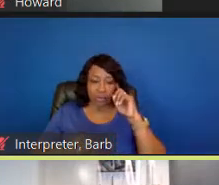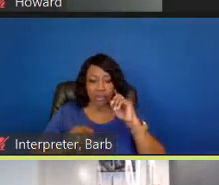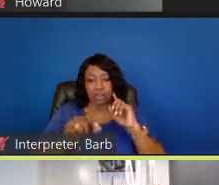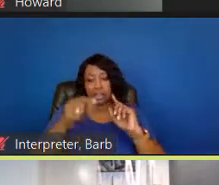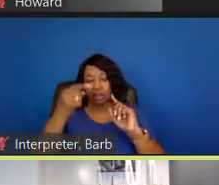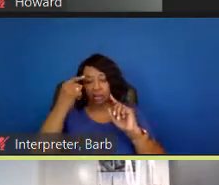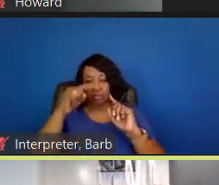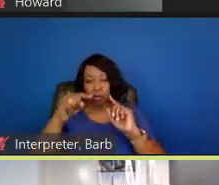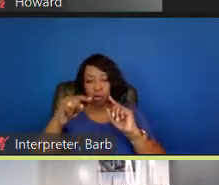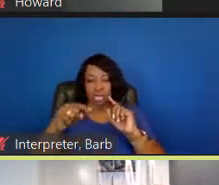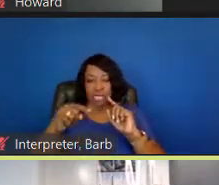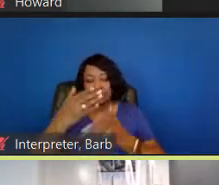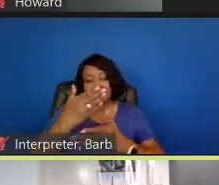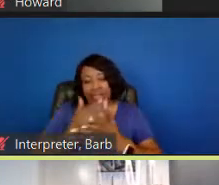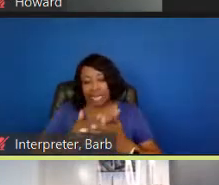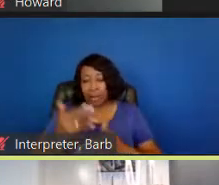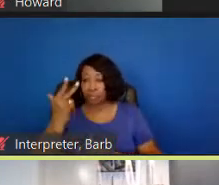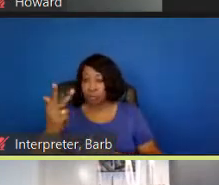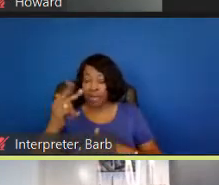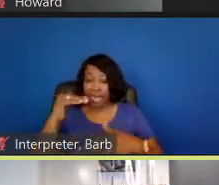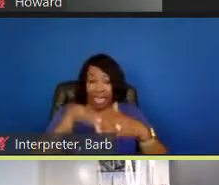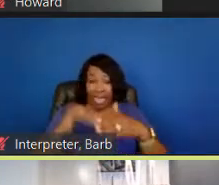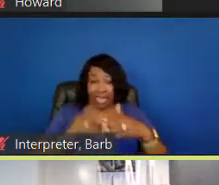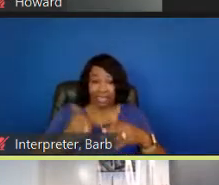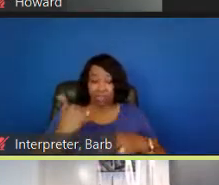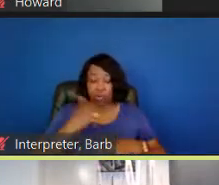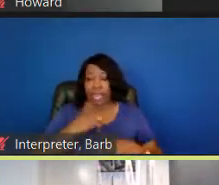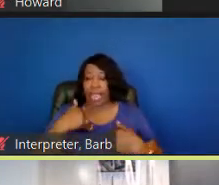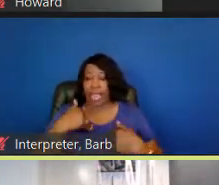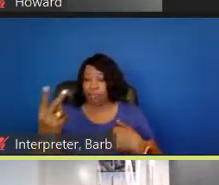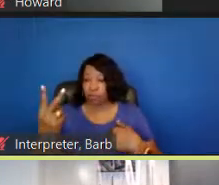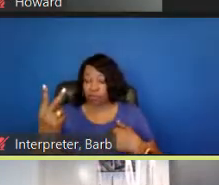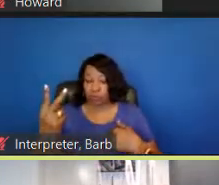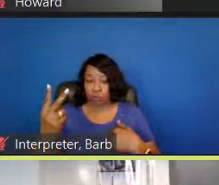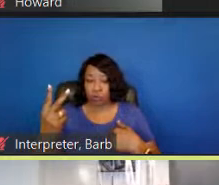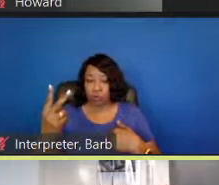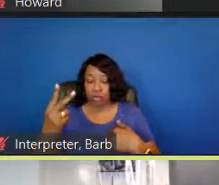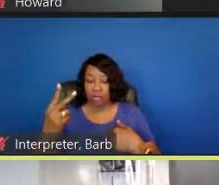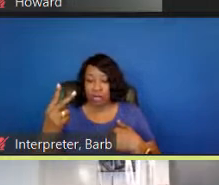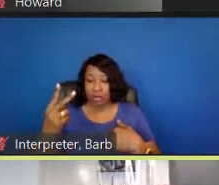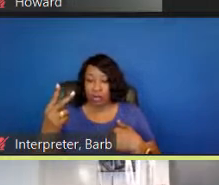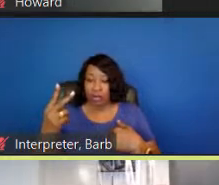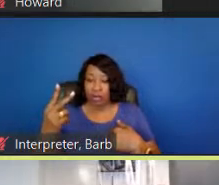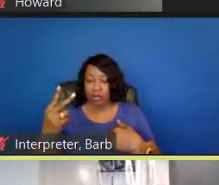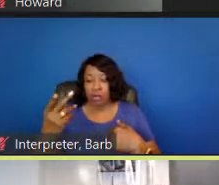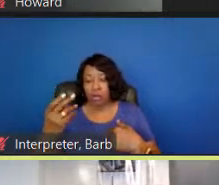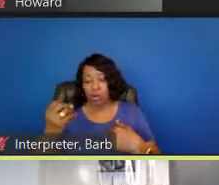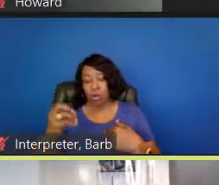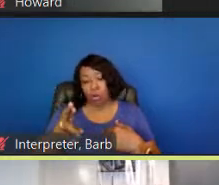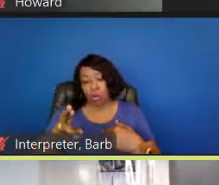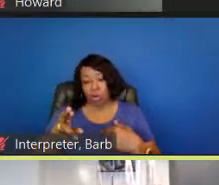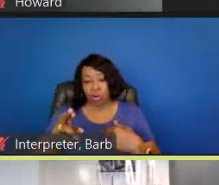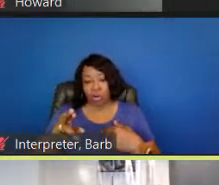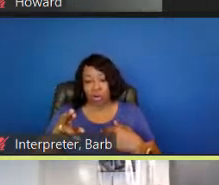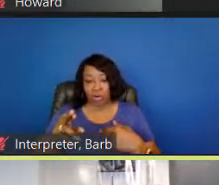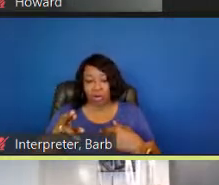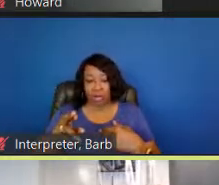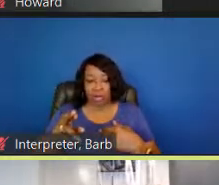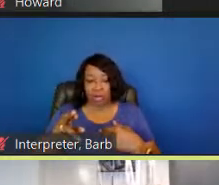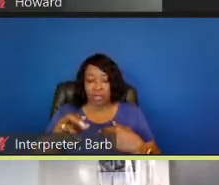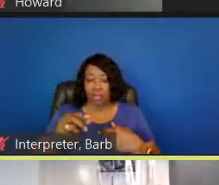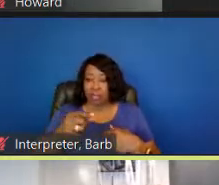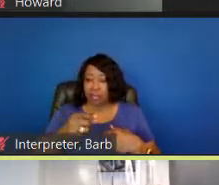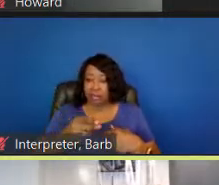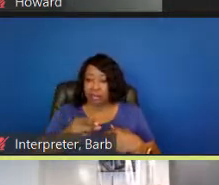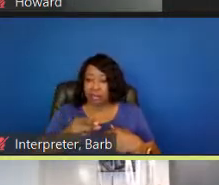For step-free access, we have two means, or step-free access is